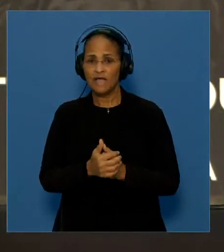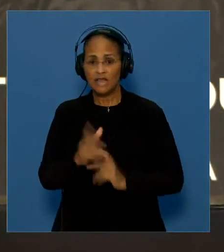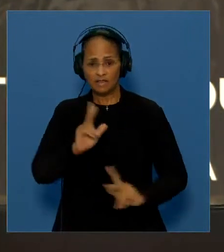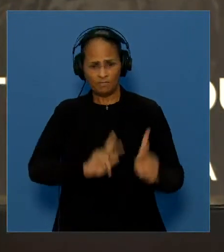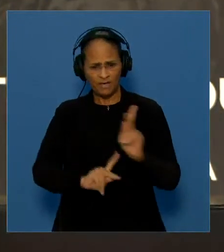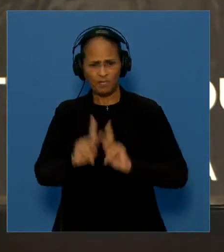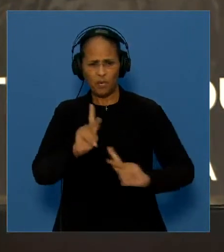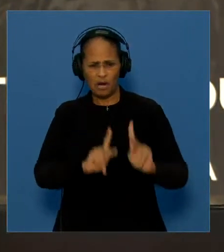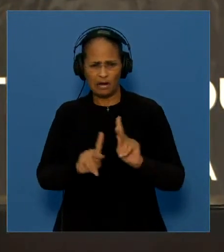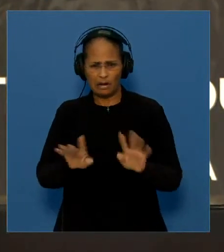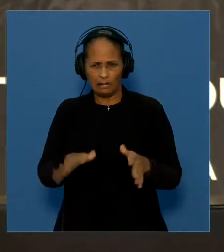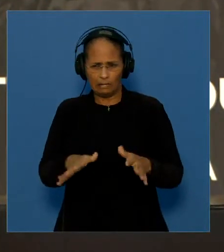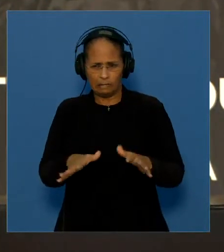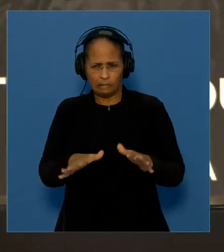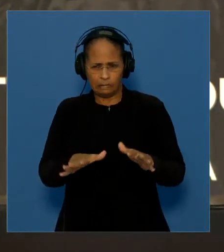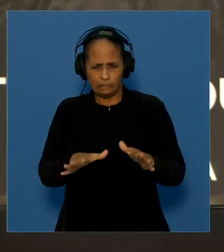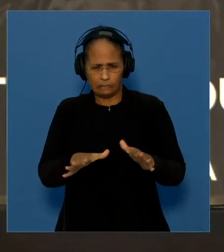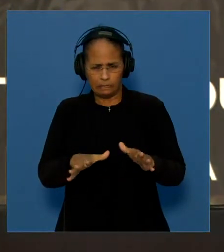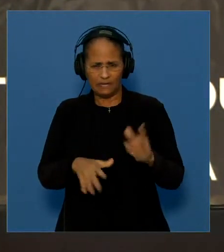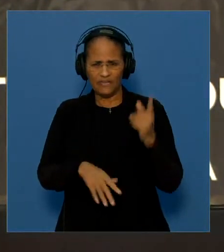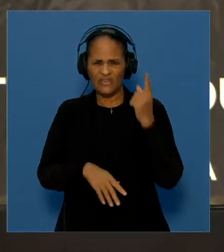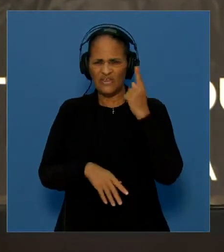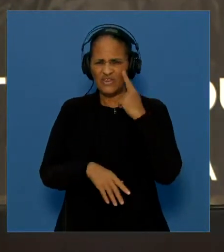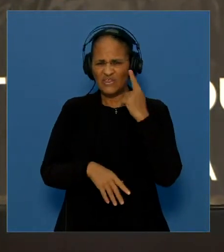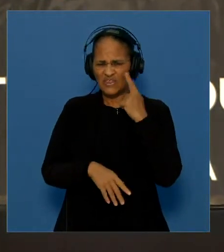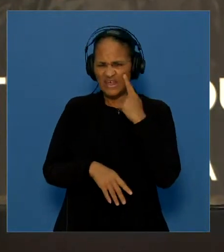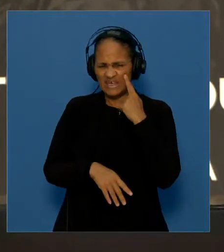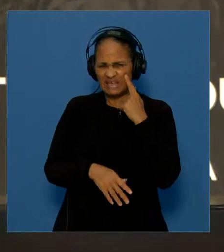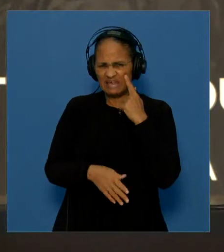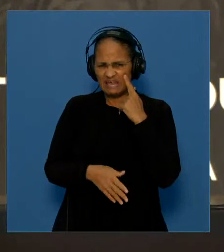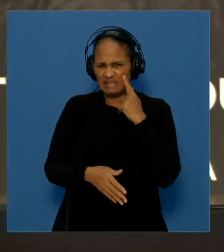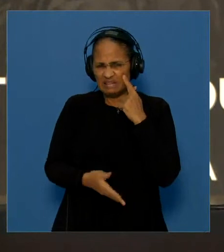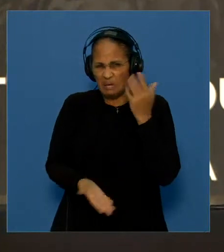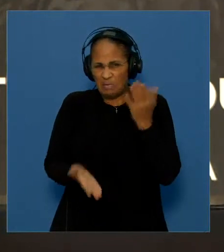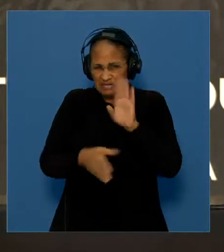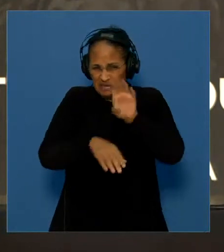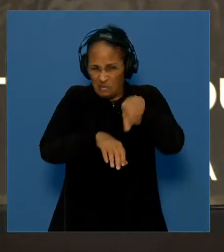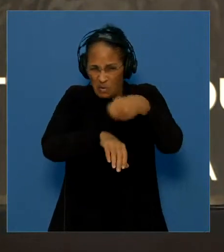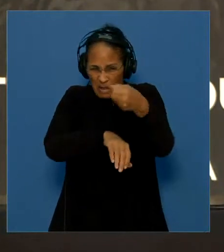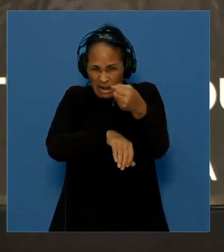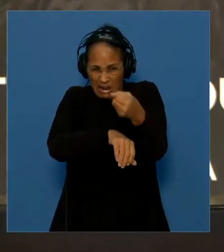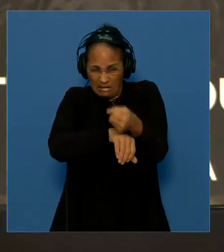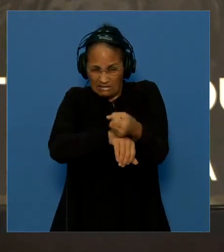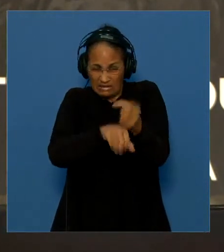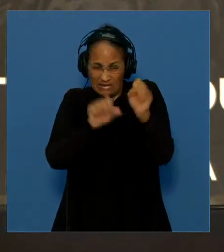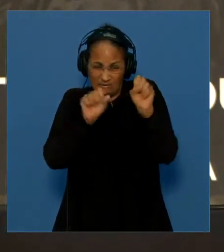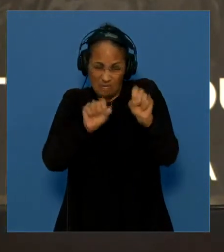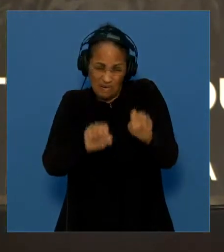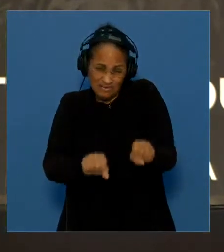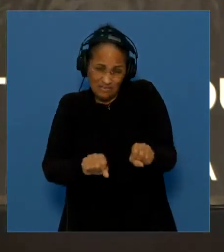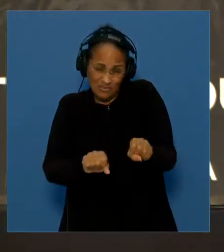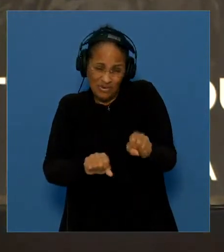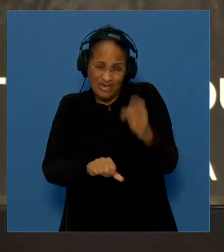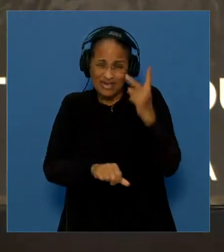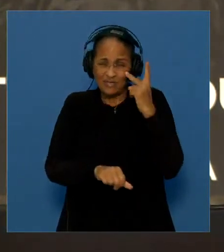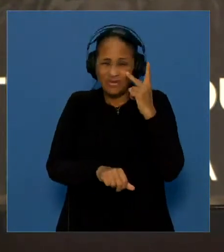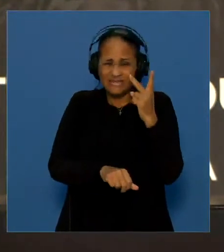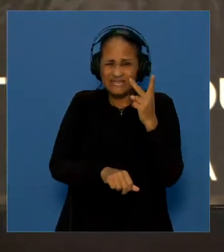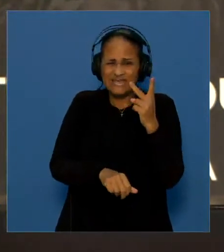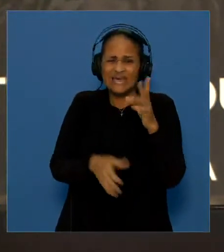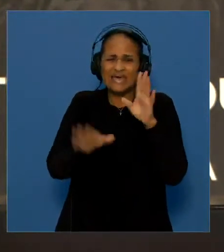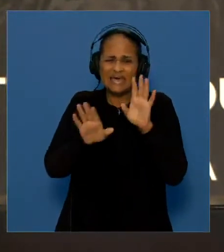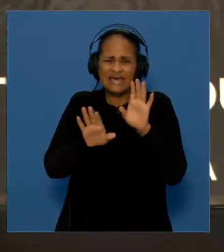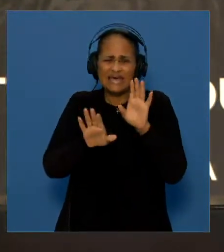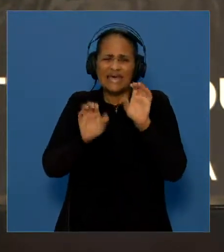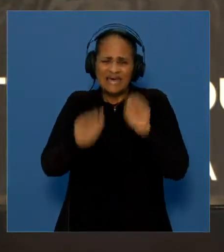edge considering thinking that a possible lockdown is possible. Could we see a drastic lockdown